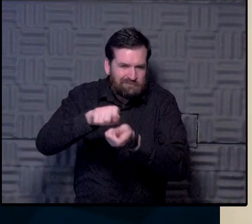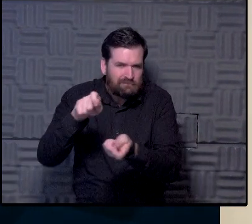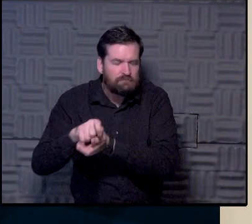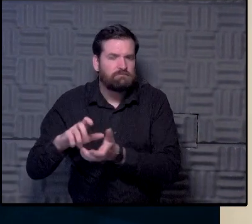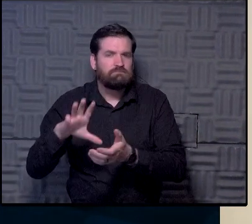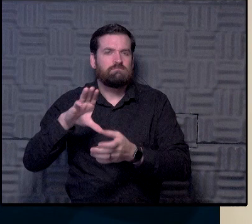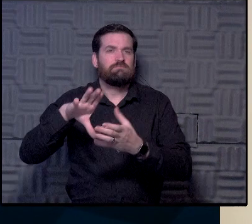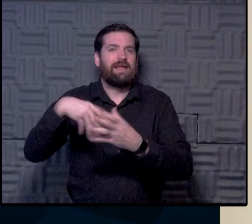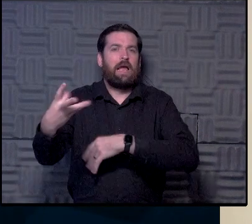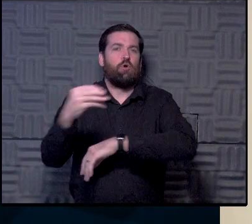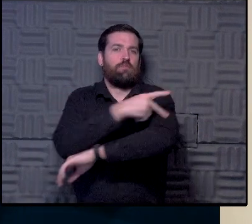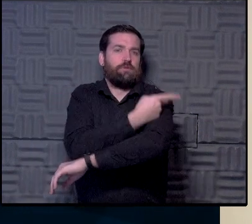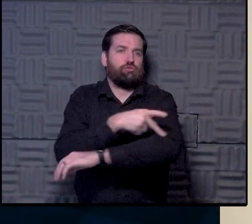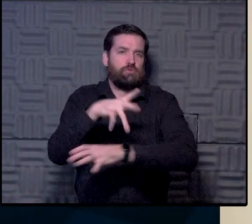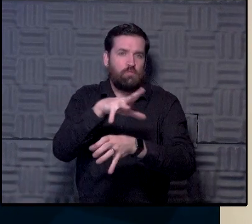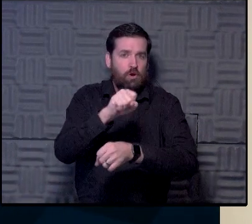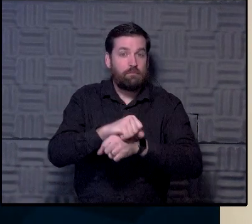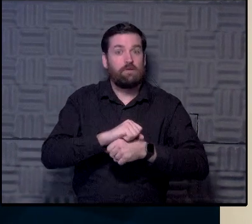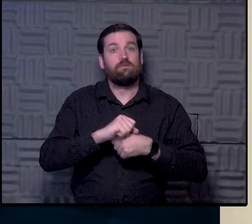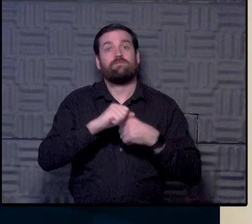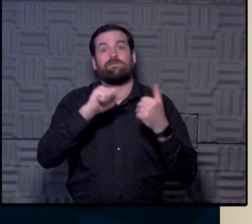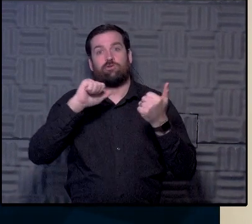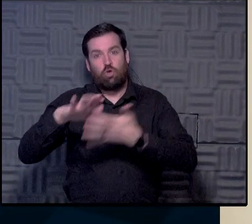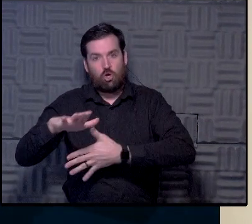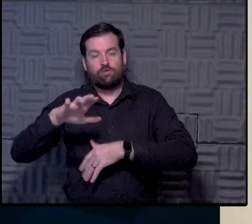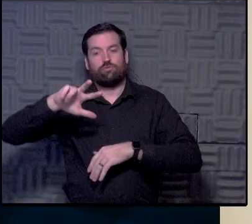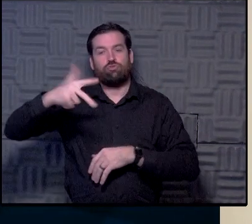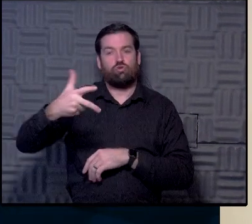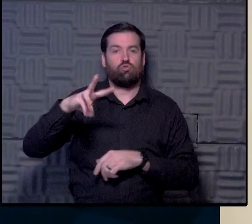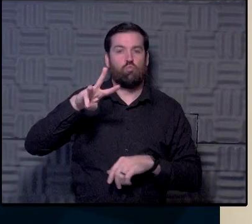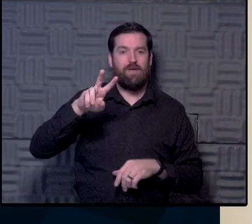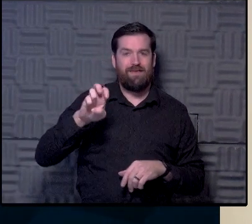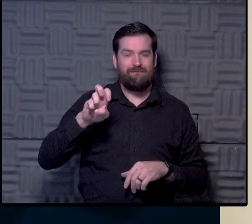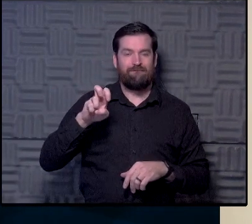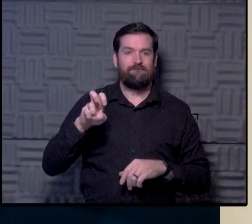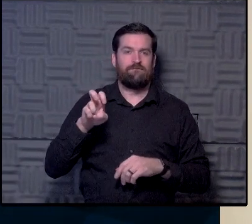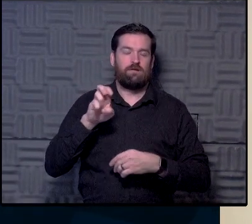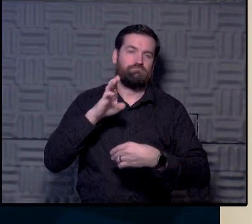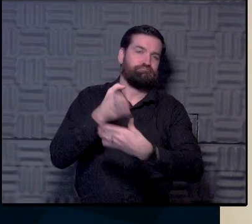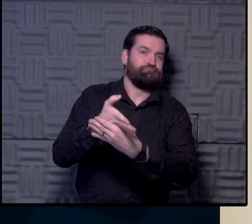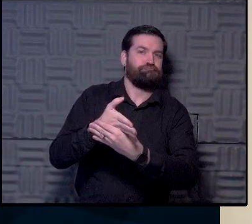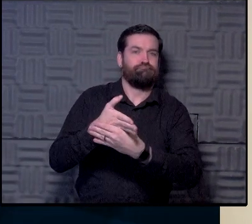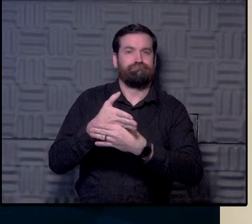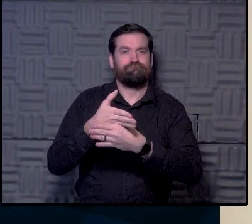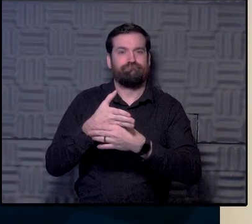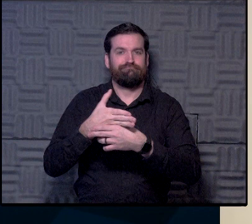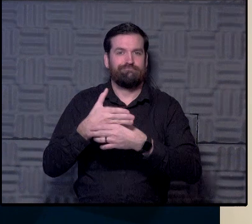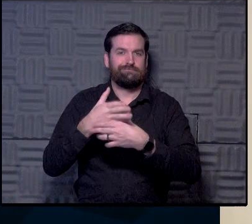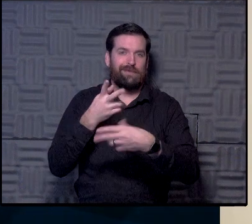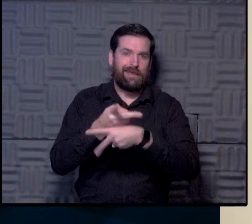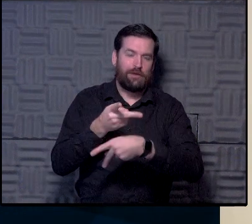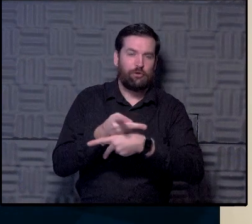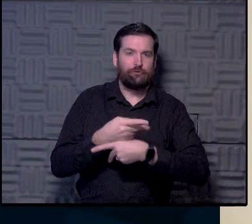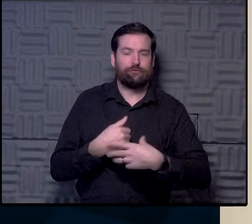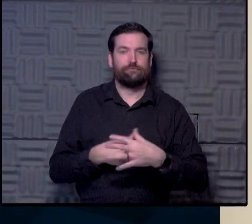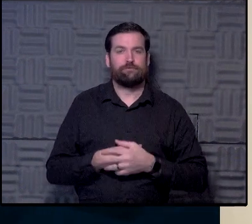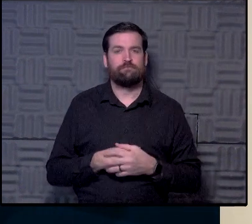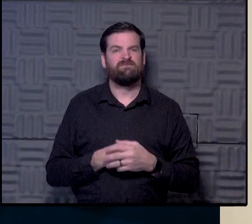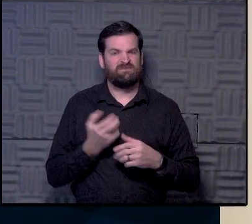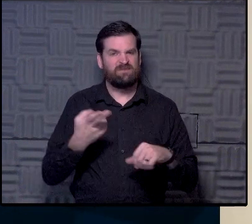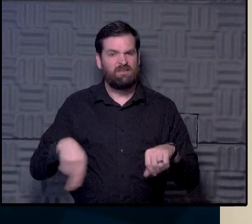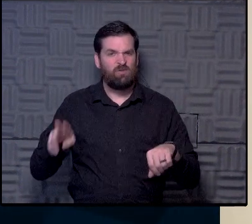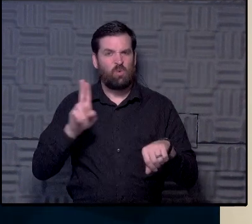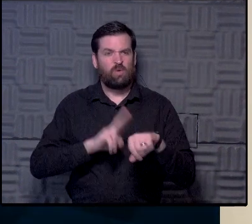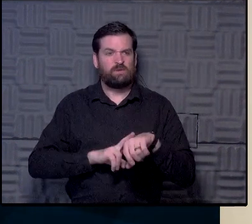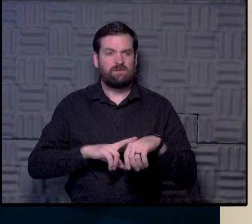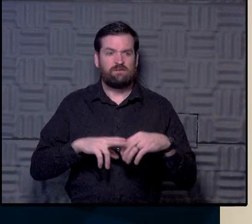appointments, and then that led to the third wave of the interrupted cycle of care. And then, of course, this